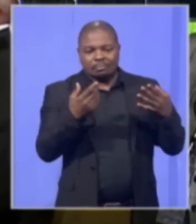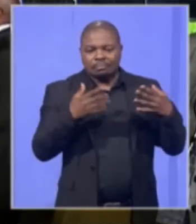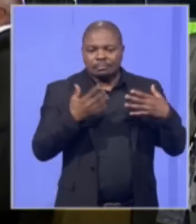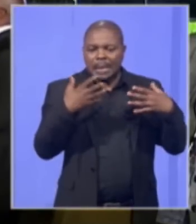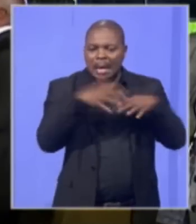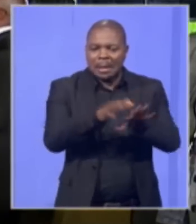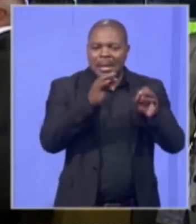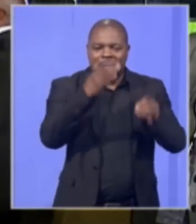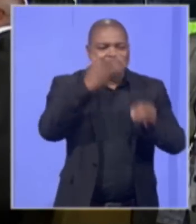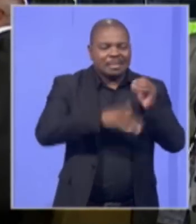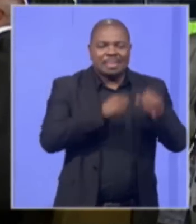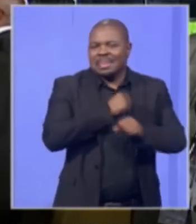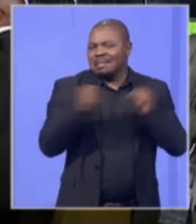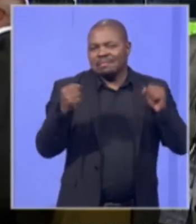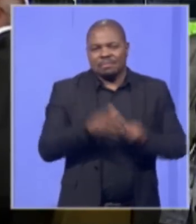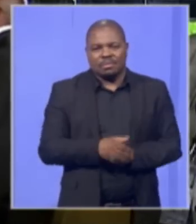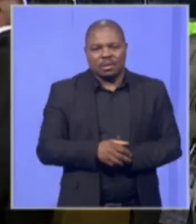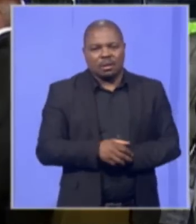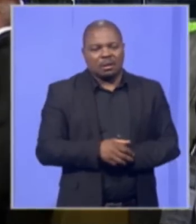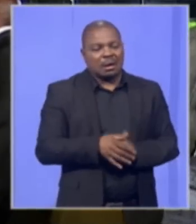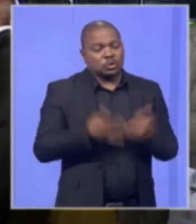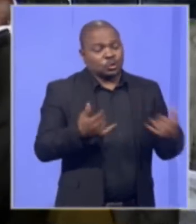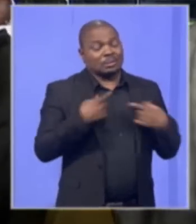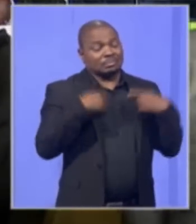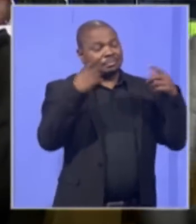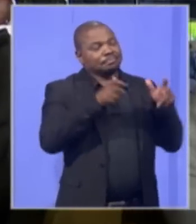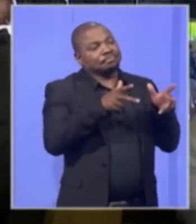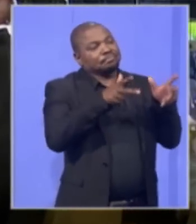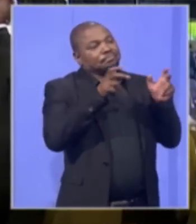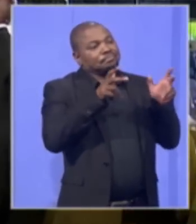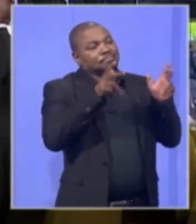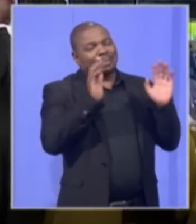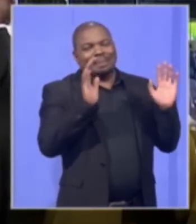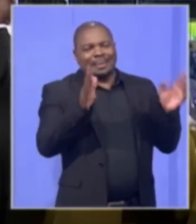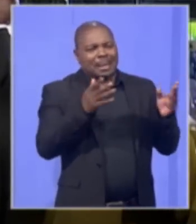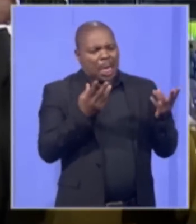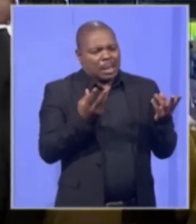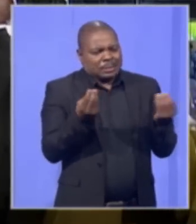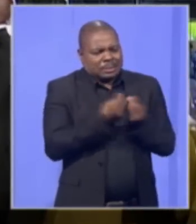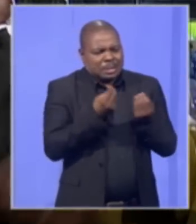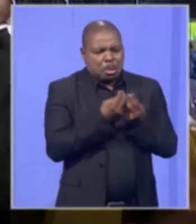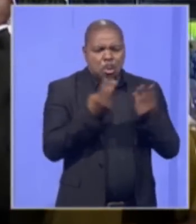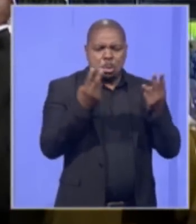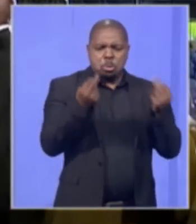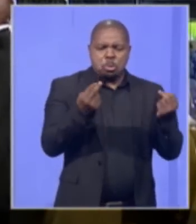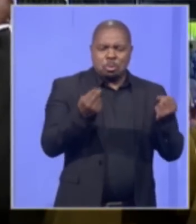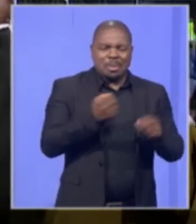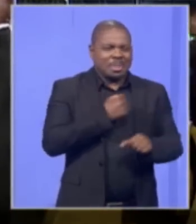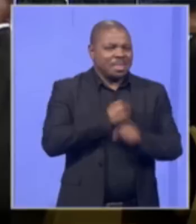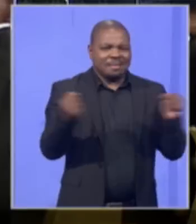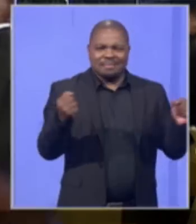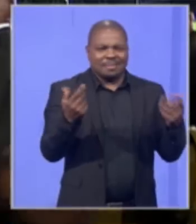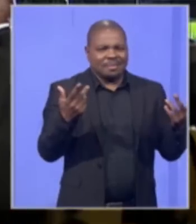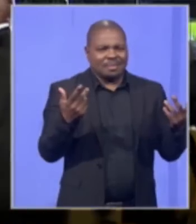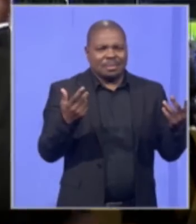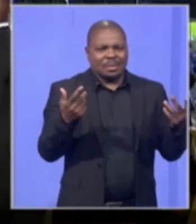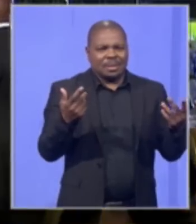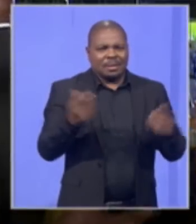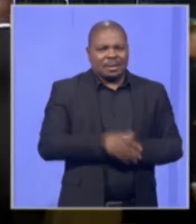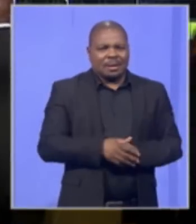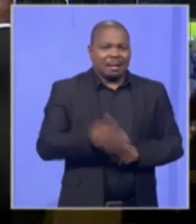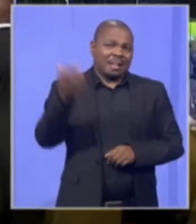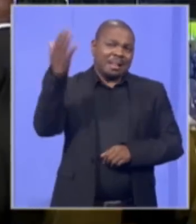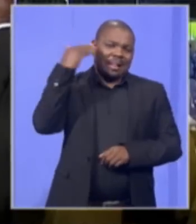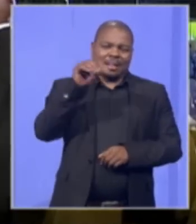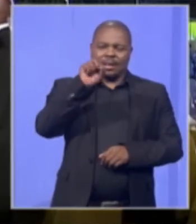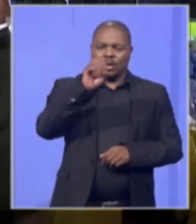Ka shekurikile mona re tlo mamela fela tshomo ha ona ntwe ntšha e ba ibuleng e speaker sa ibuang so penya bona